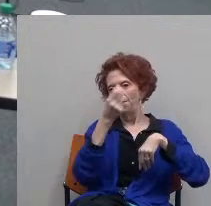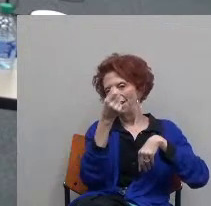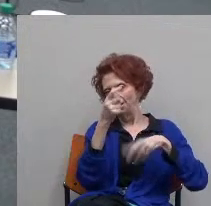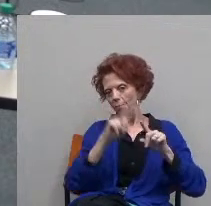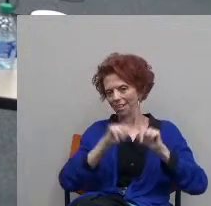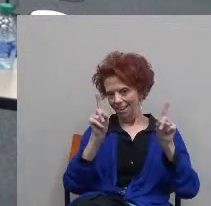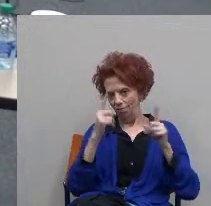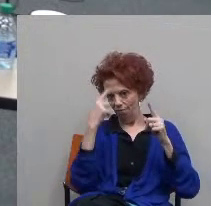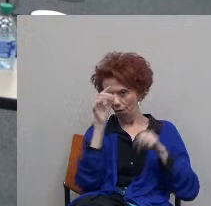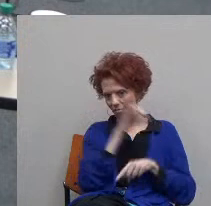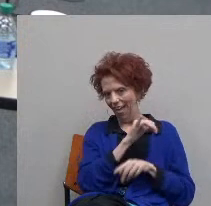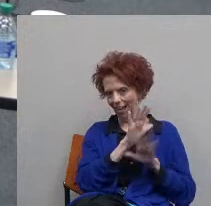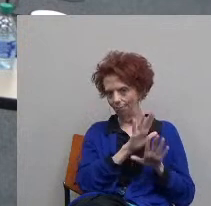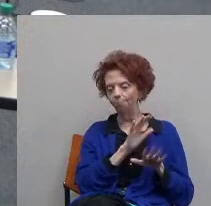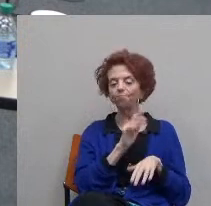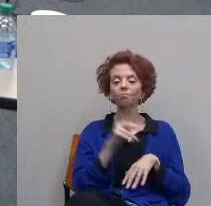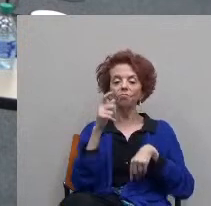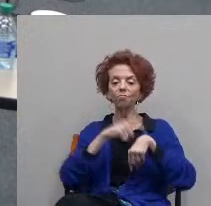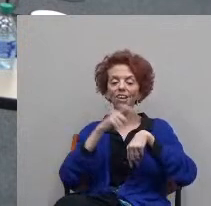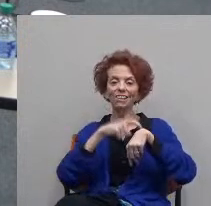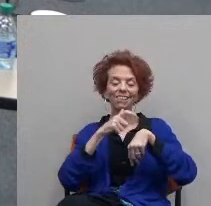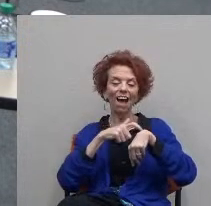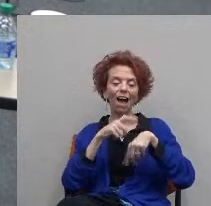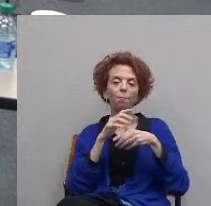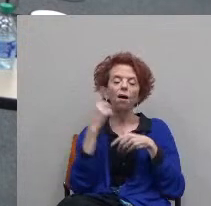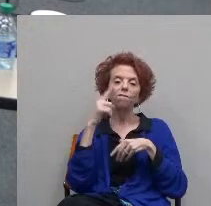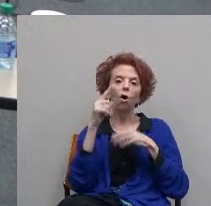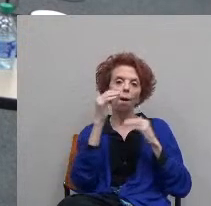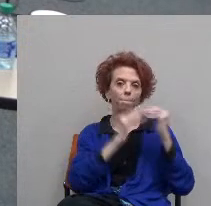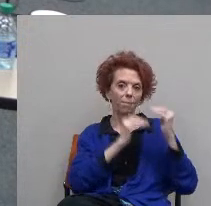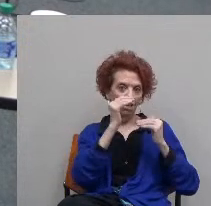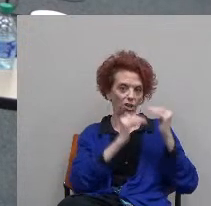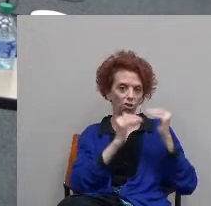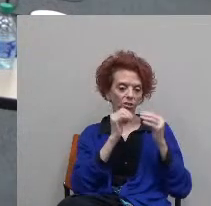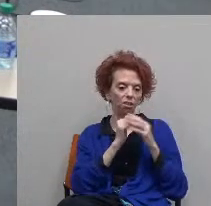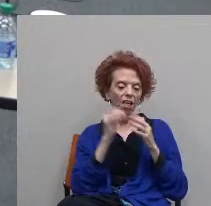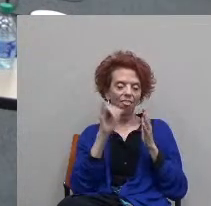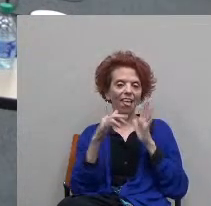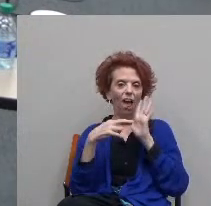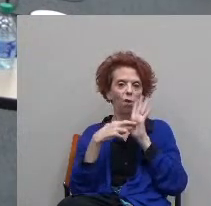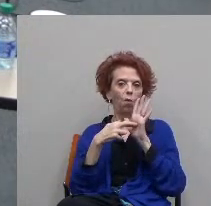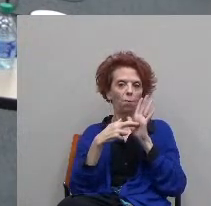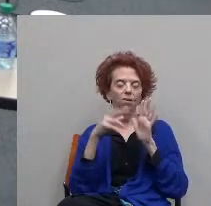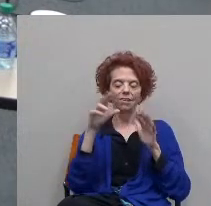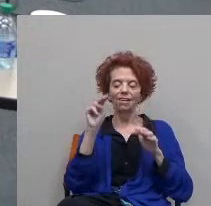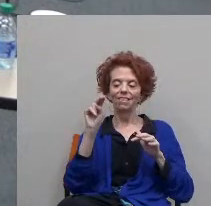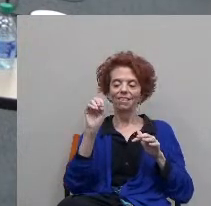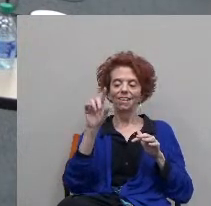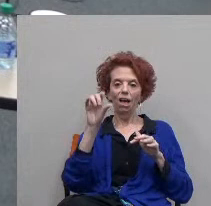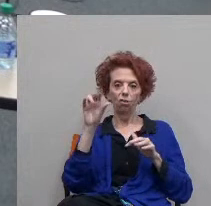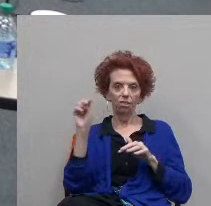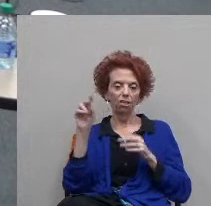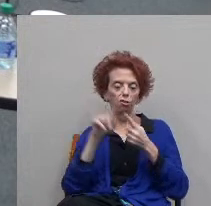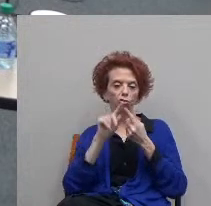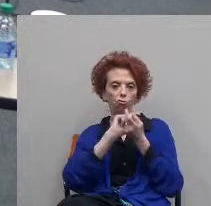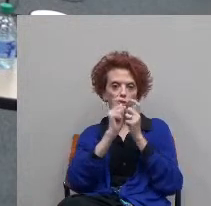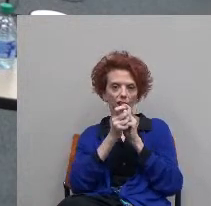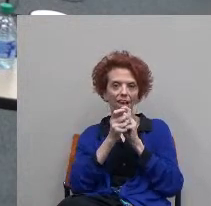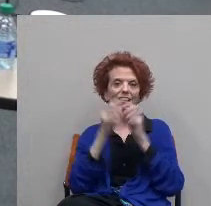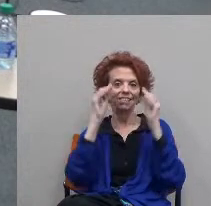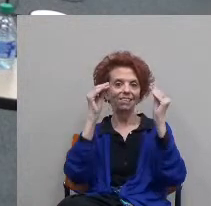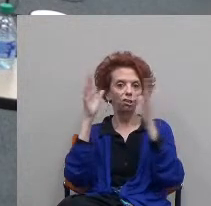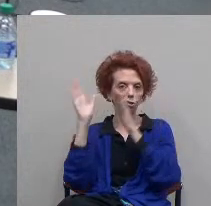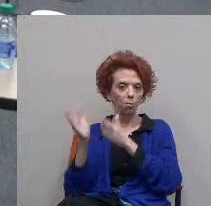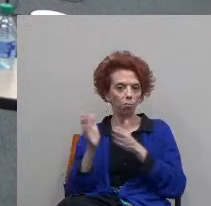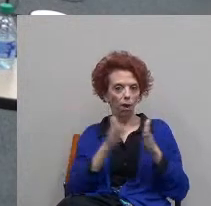different. The timeline in the bill that Representative Nelson is carrying to change the teacher prep